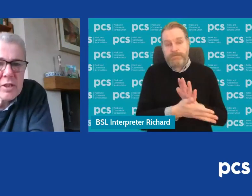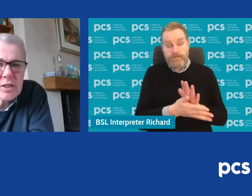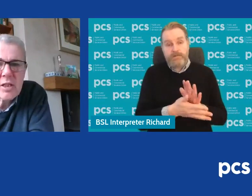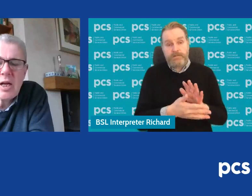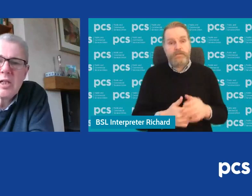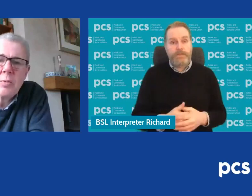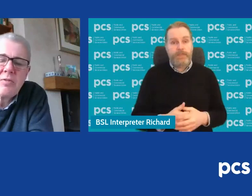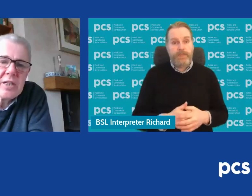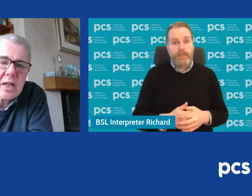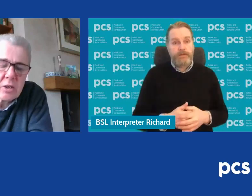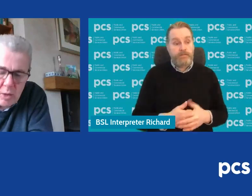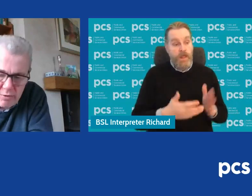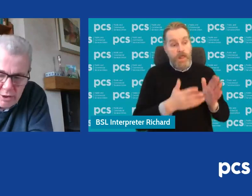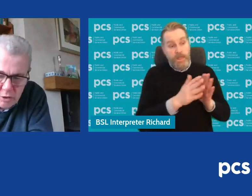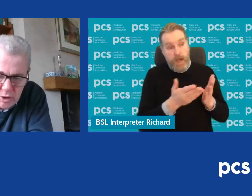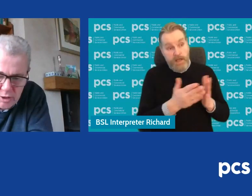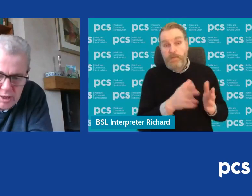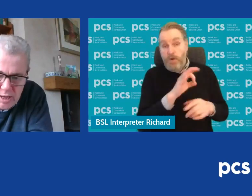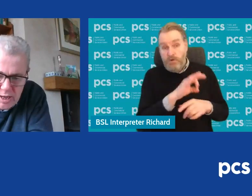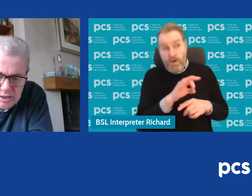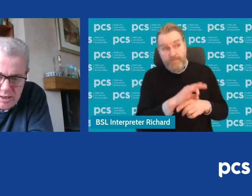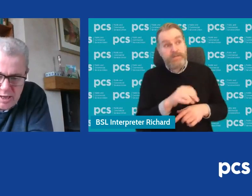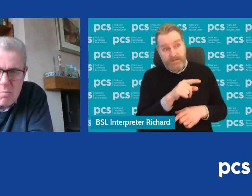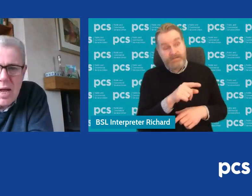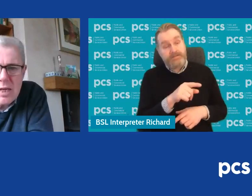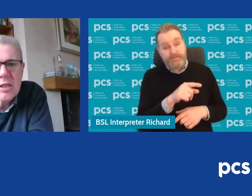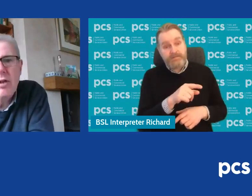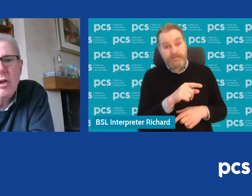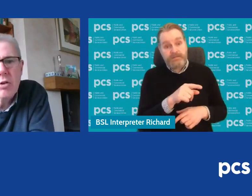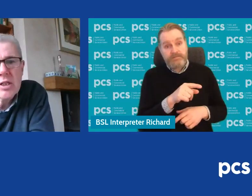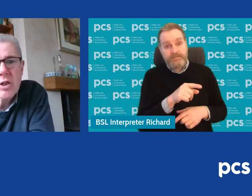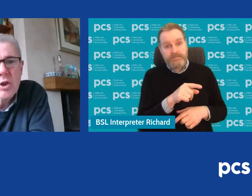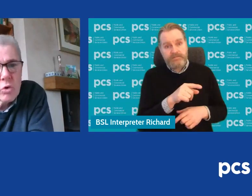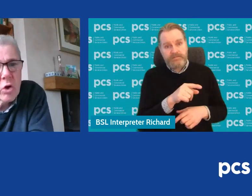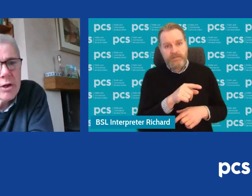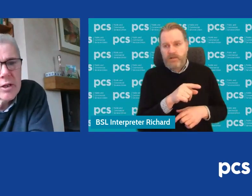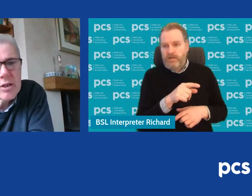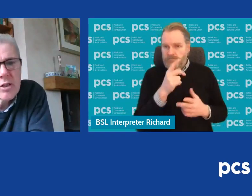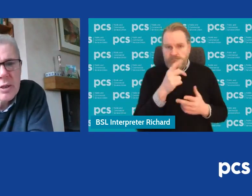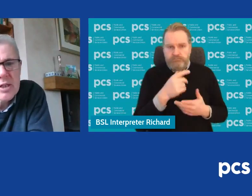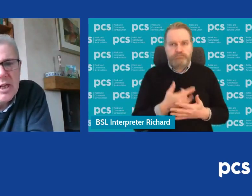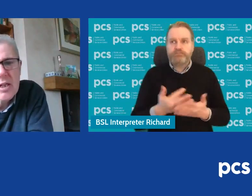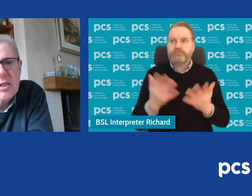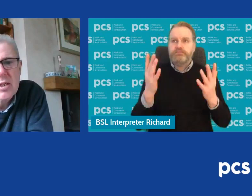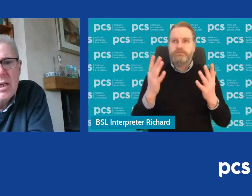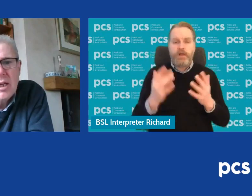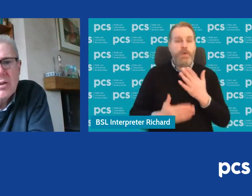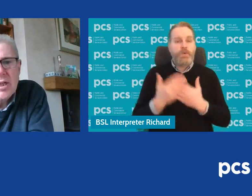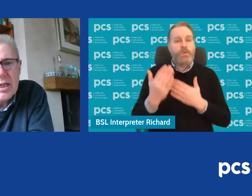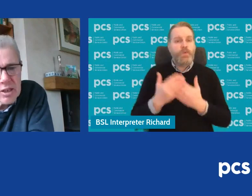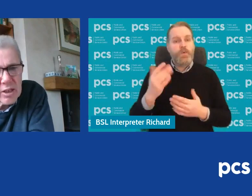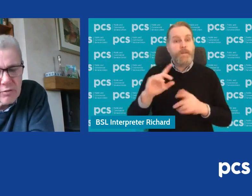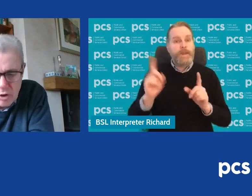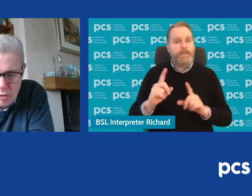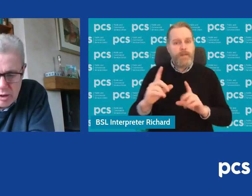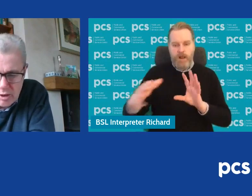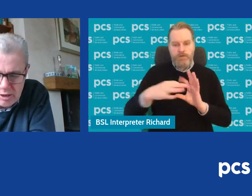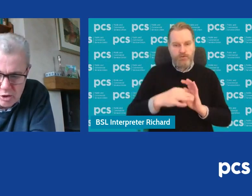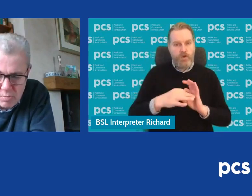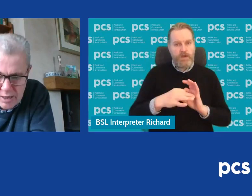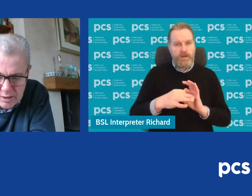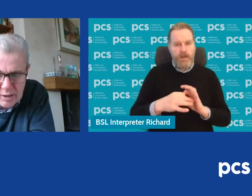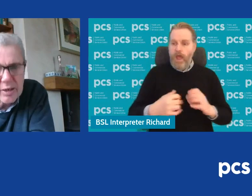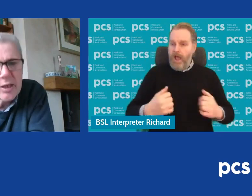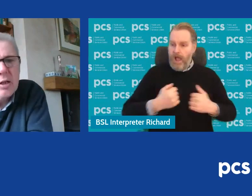passport offices, as we've seen elsewhere in the union, has seen a massive increase in new joiners to PCS. The density of the union